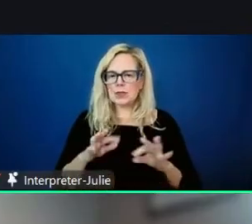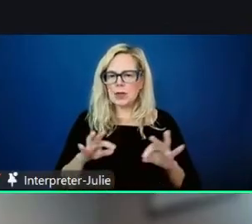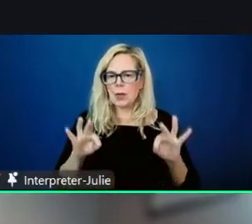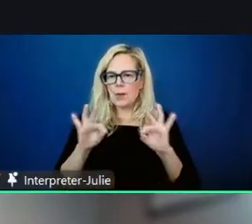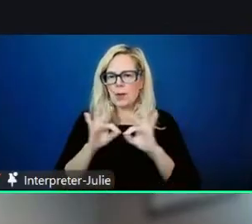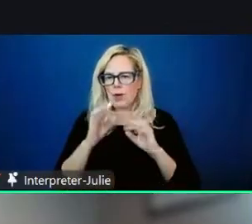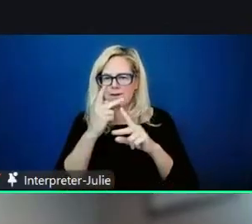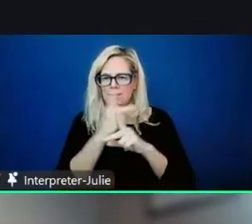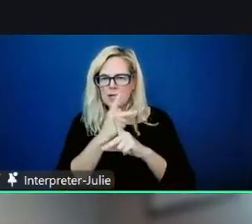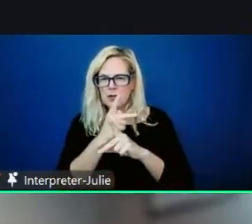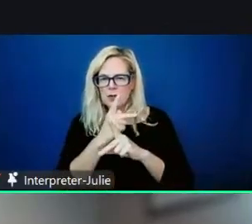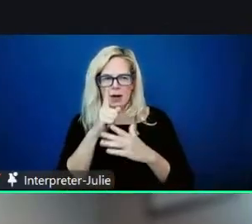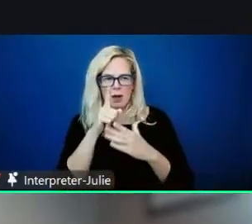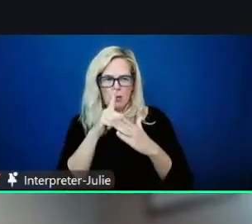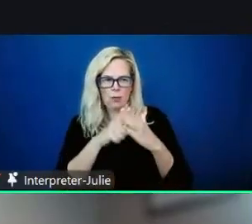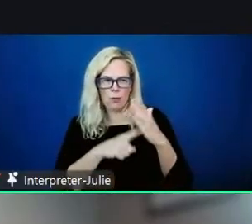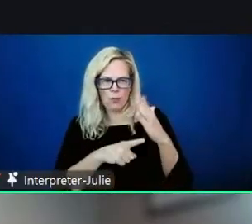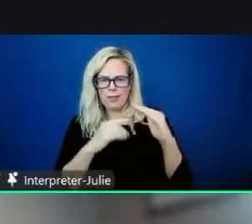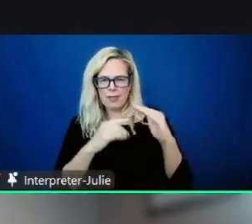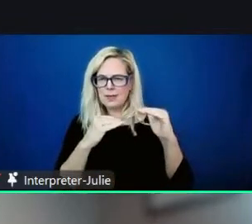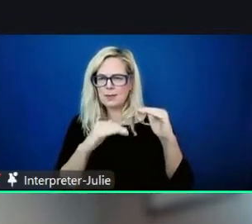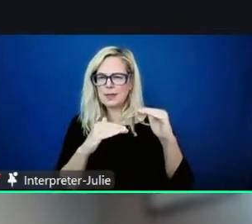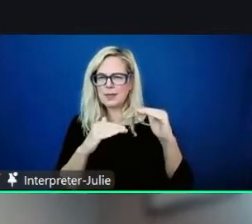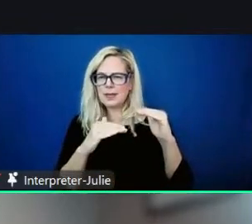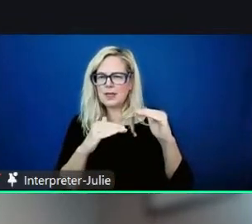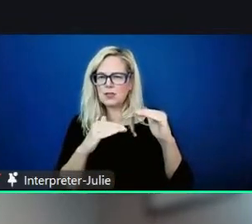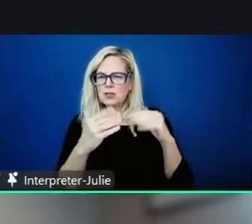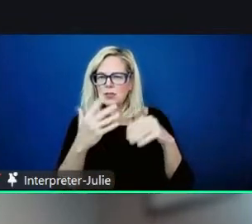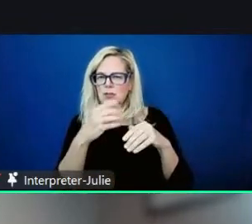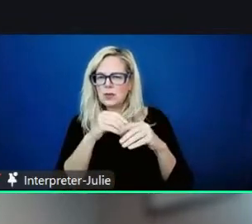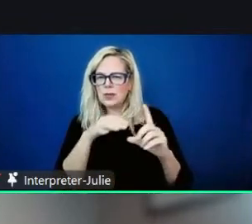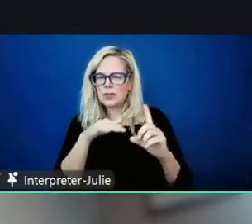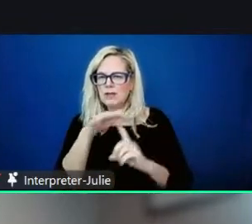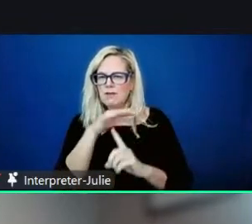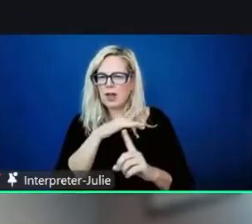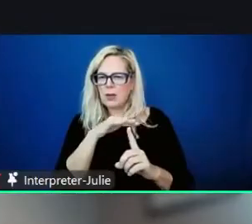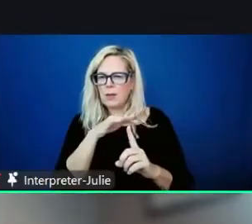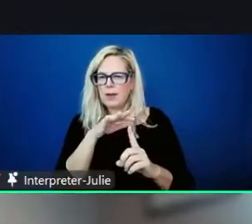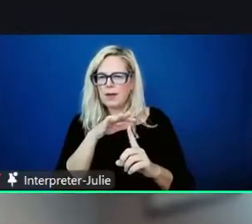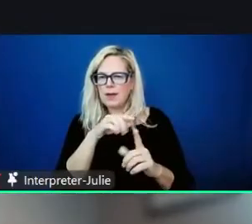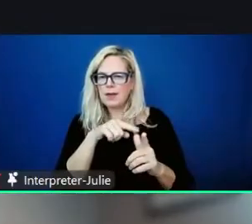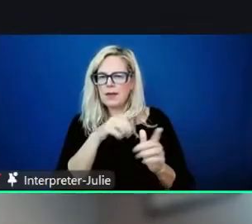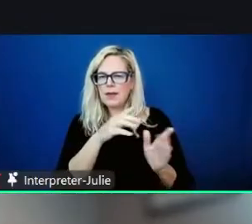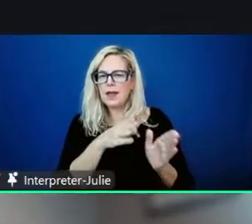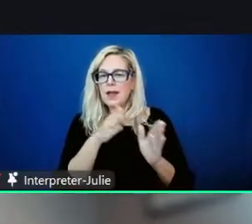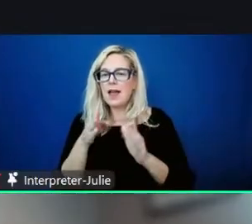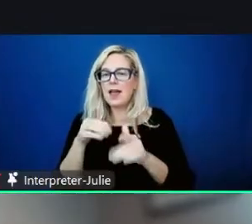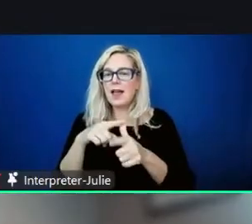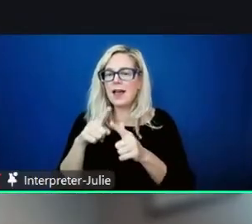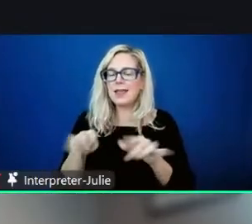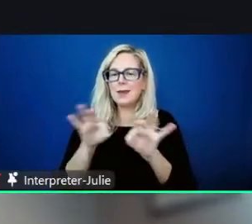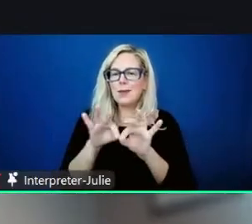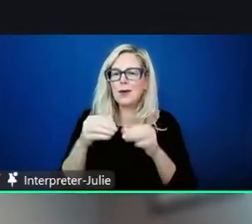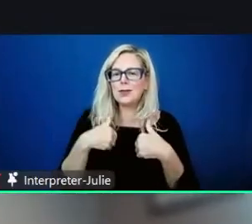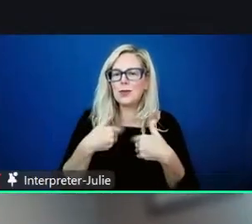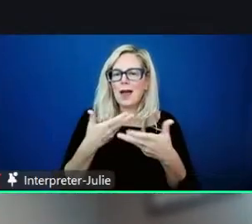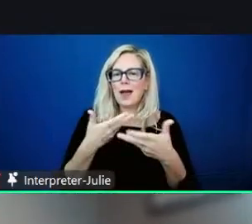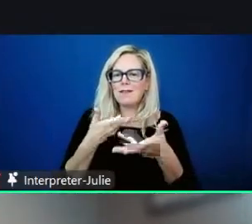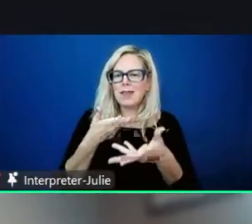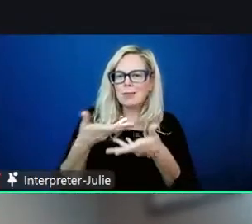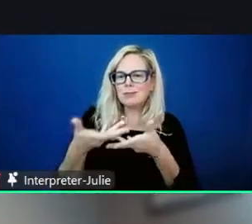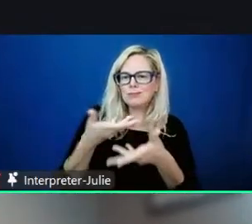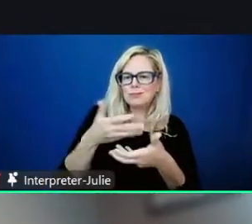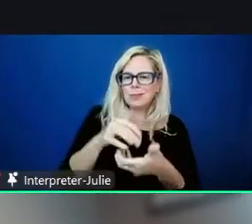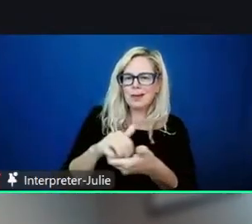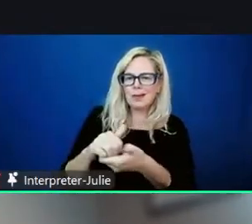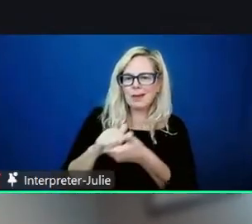what those limitations are. And next is the collaborative process. There's the learner, there's the disability resource professional, there's